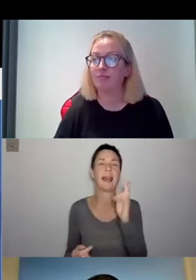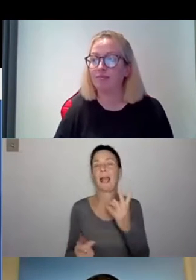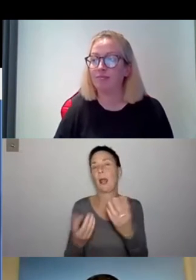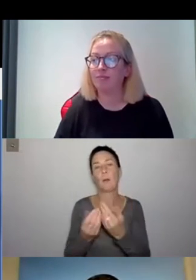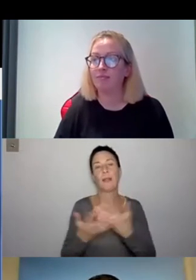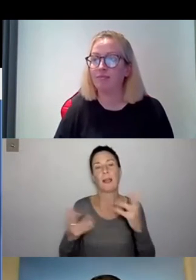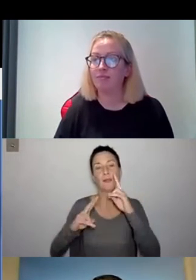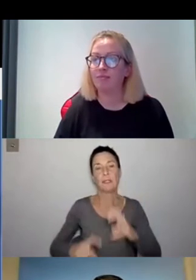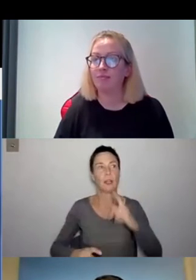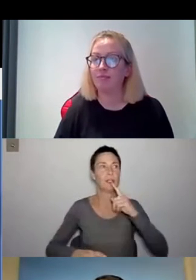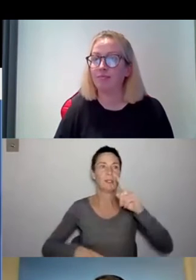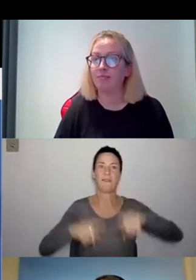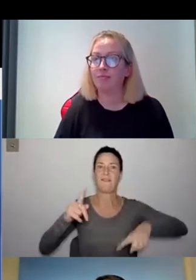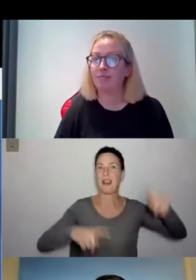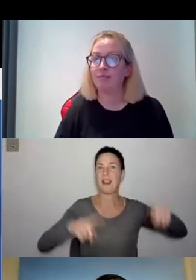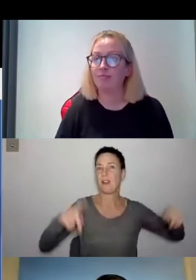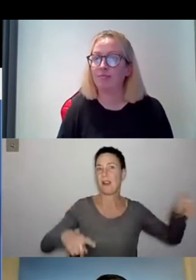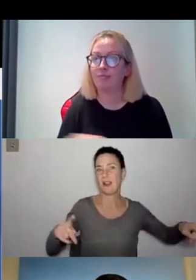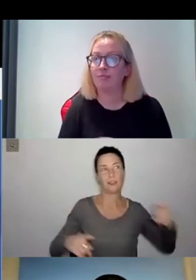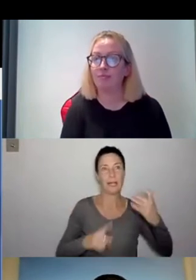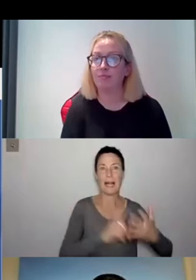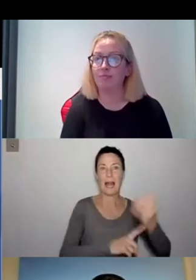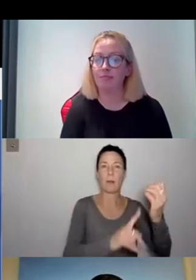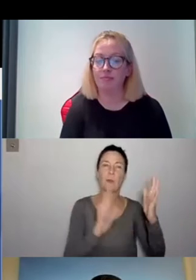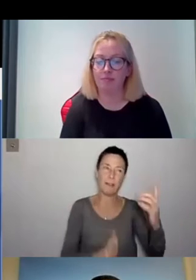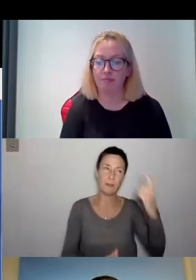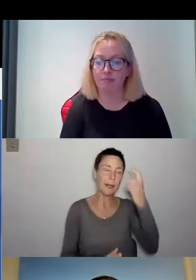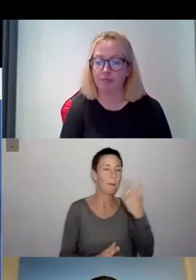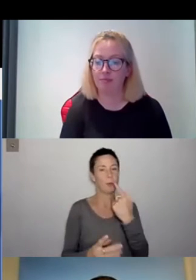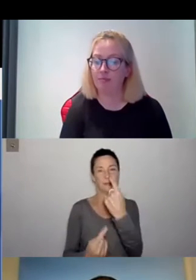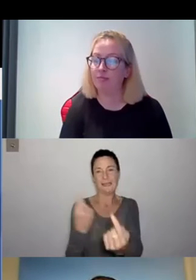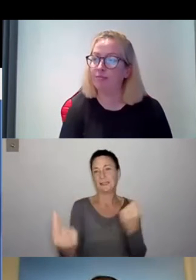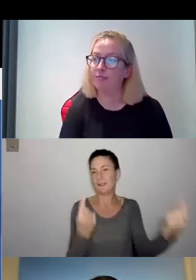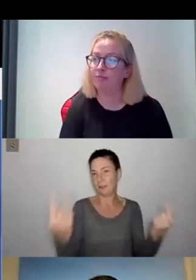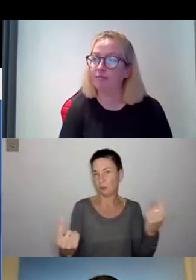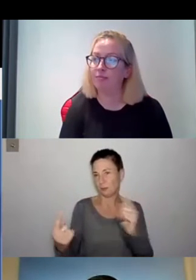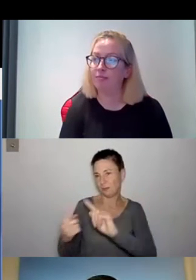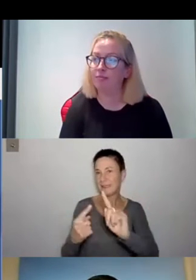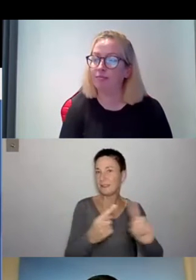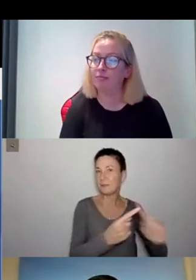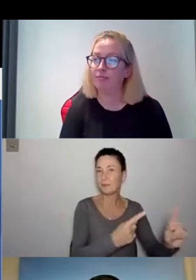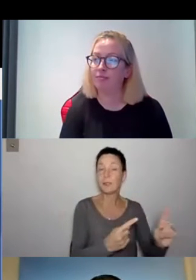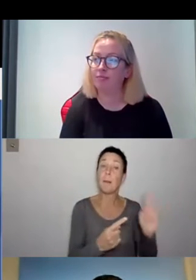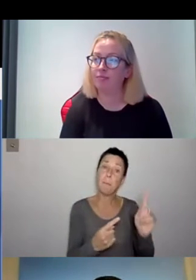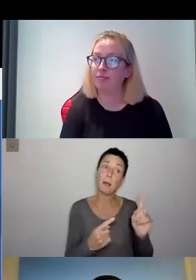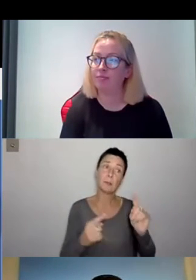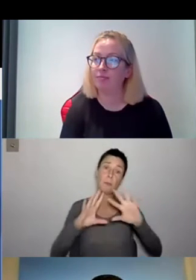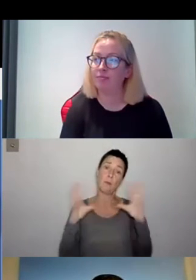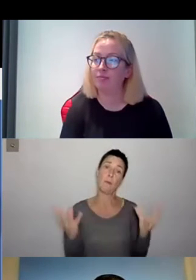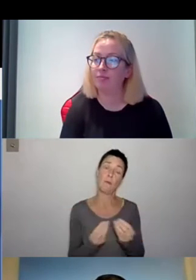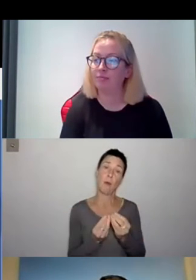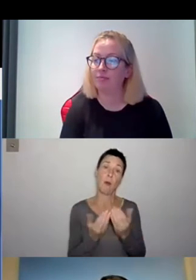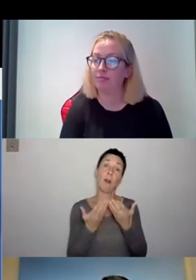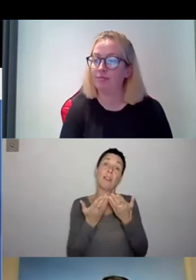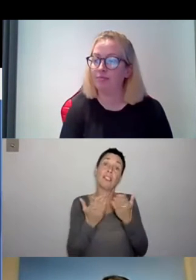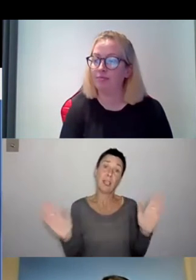huge variations in outcomes, and you have to consider individual differences. But overall, the general findings